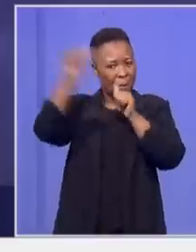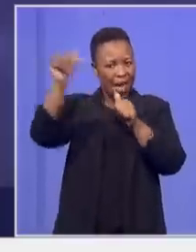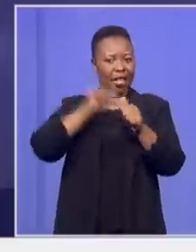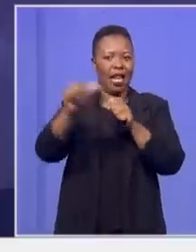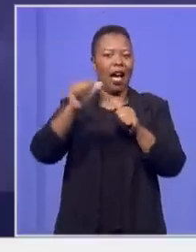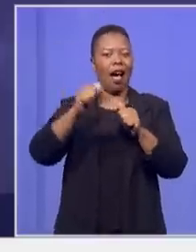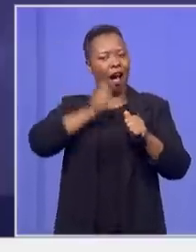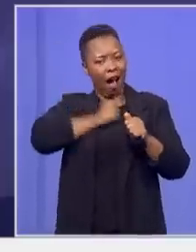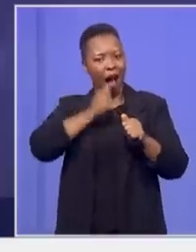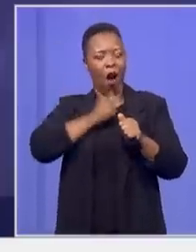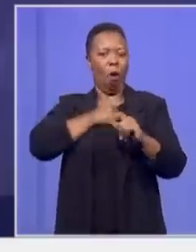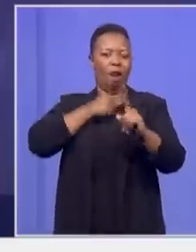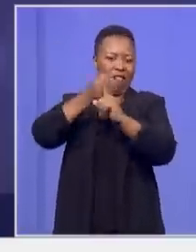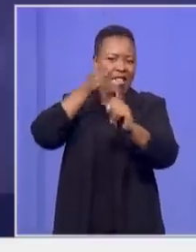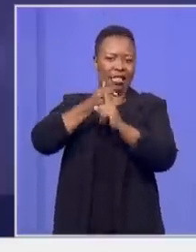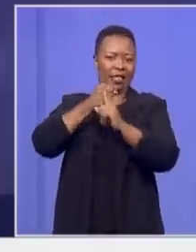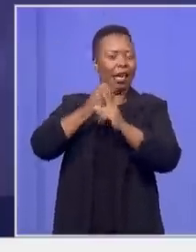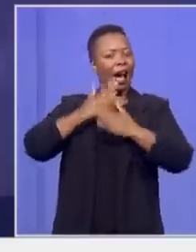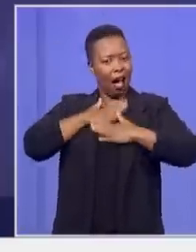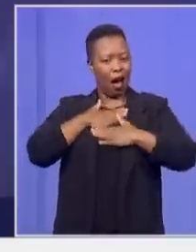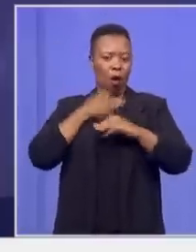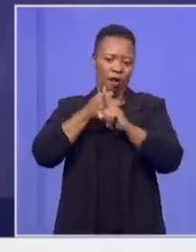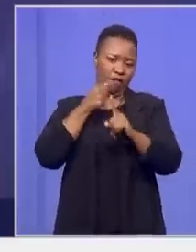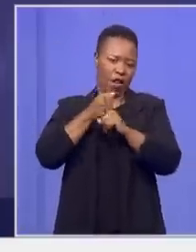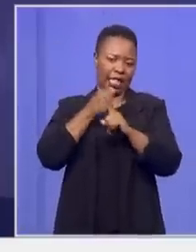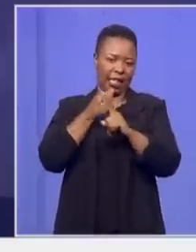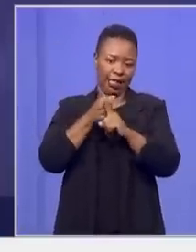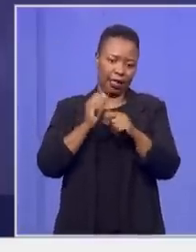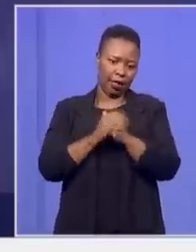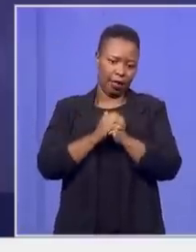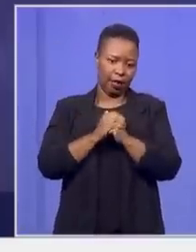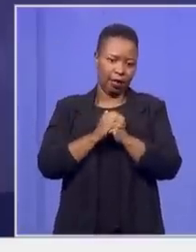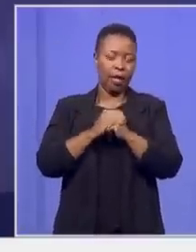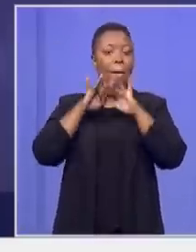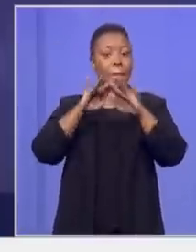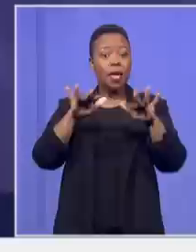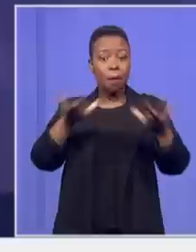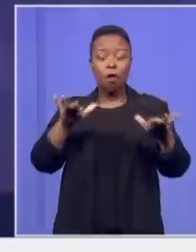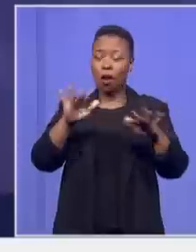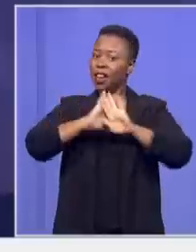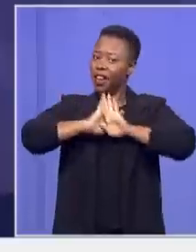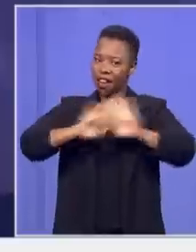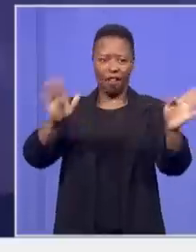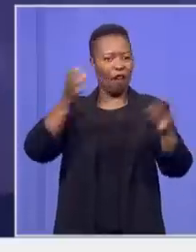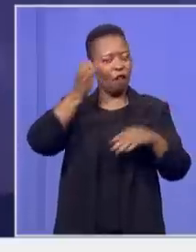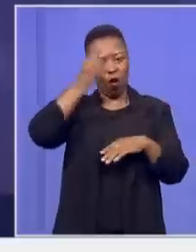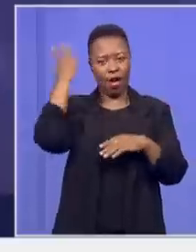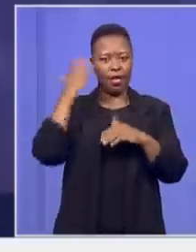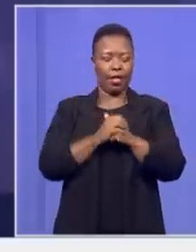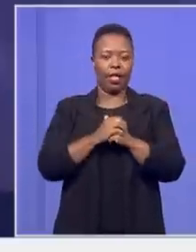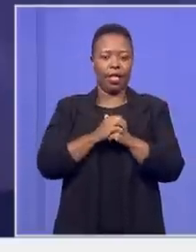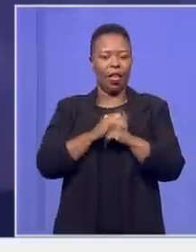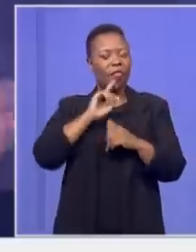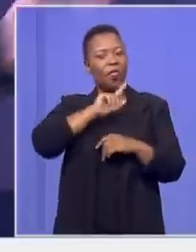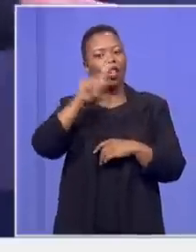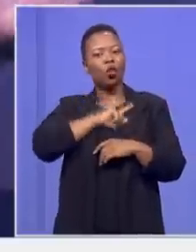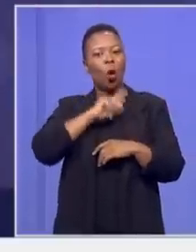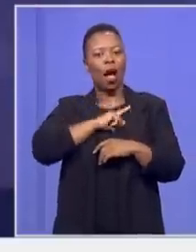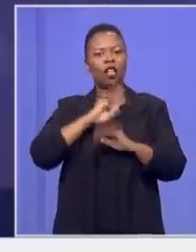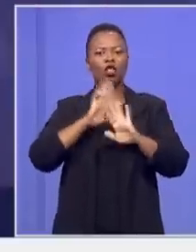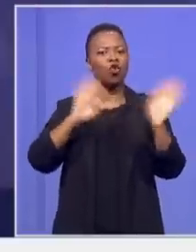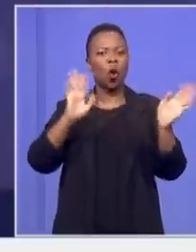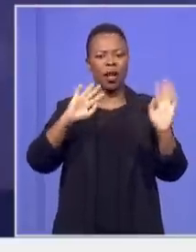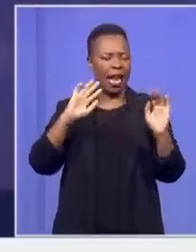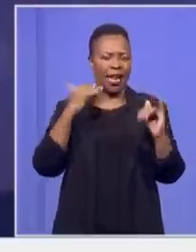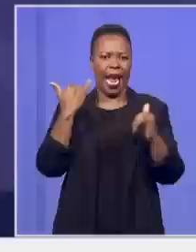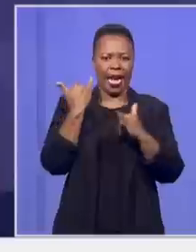fights. They were our fights, and people will not forget it. That's why it's no accident or fluke